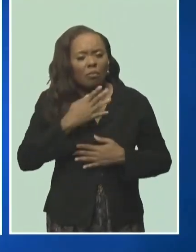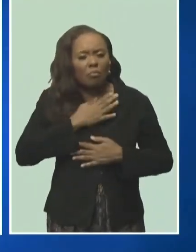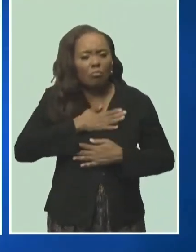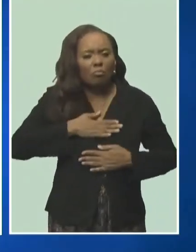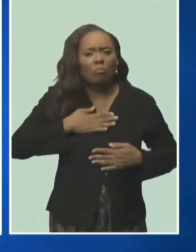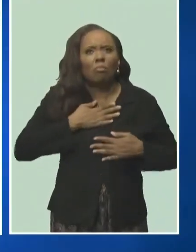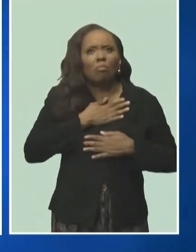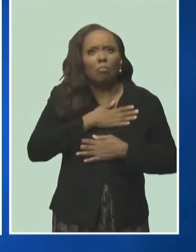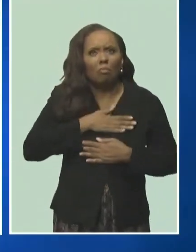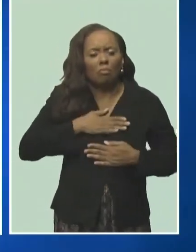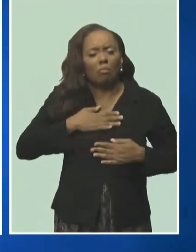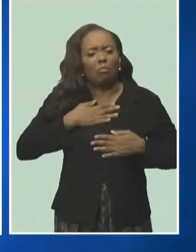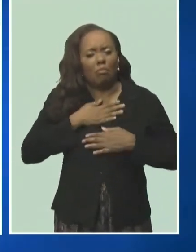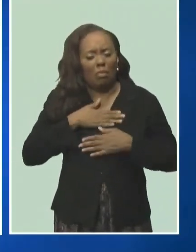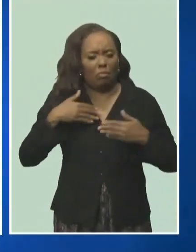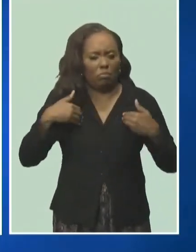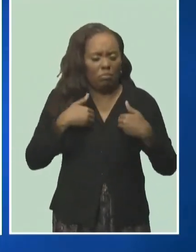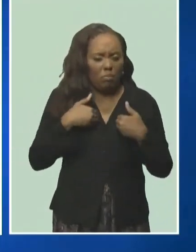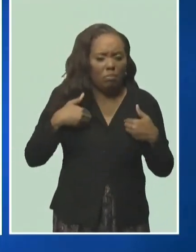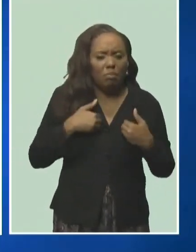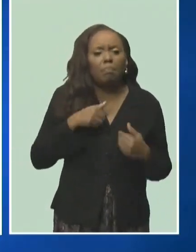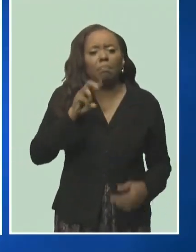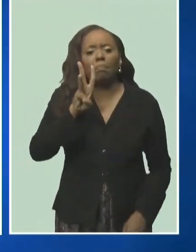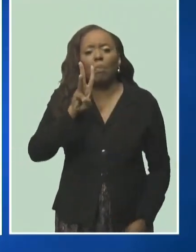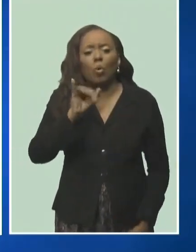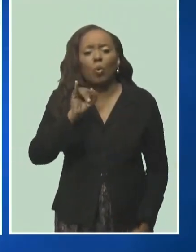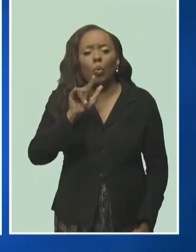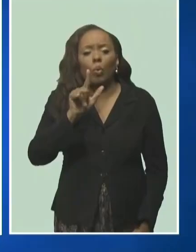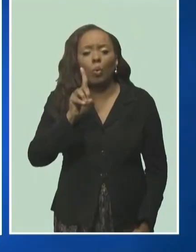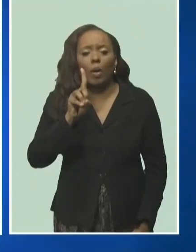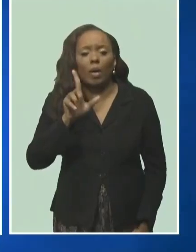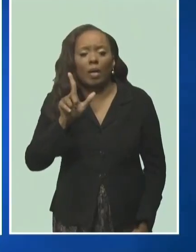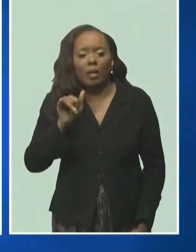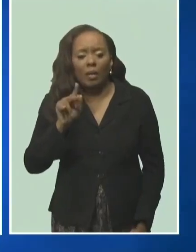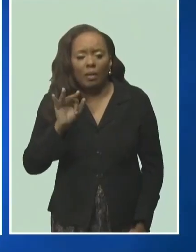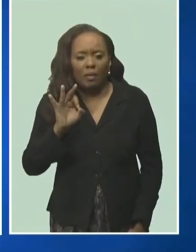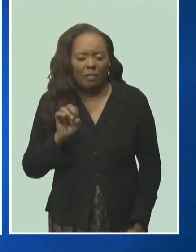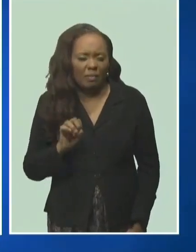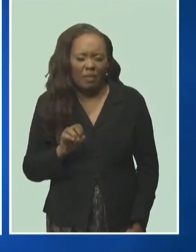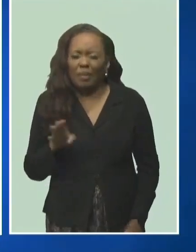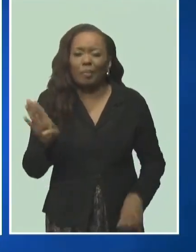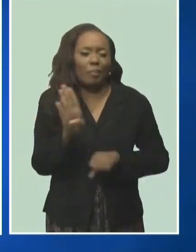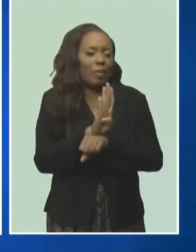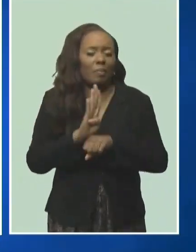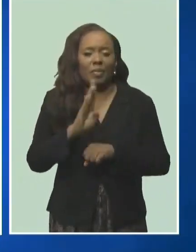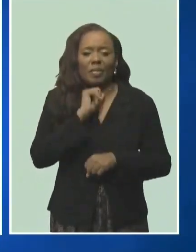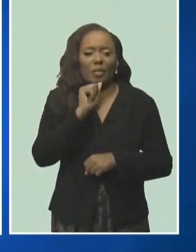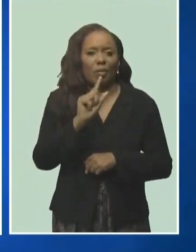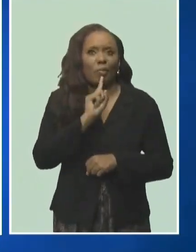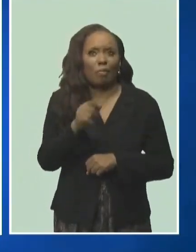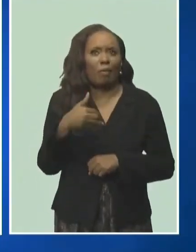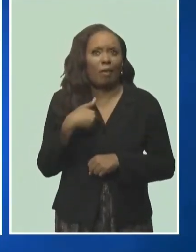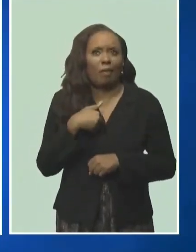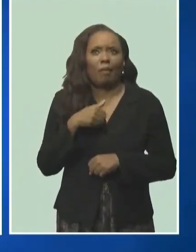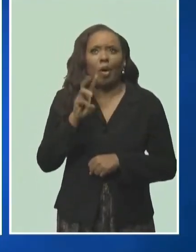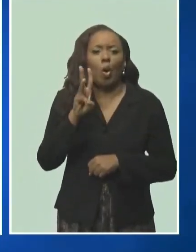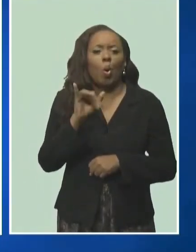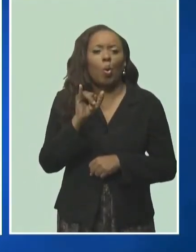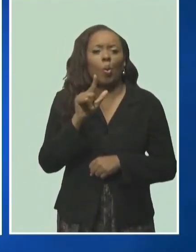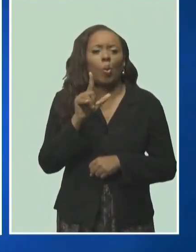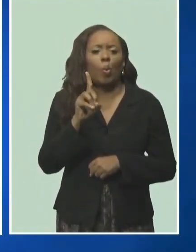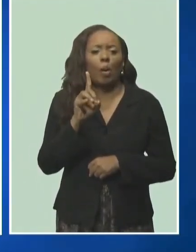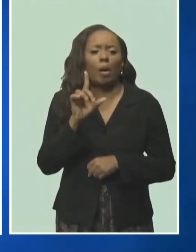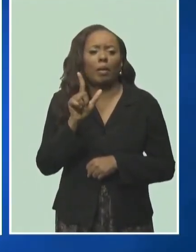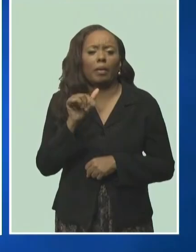for wildlife as well. Now, where we live, we don't really have wildlife in Barbados. So even though this is in a controlled